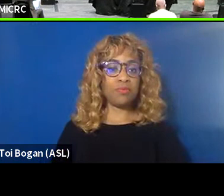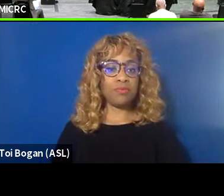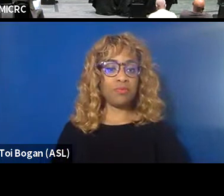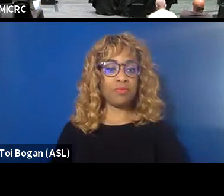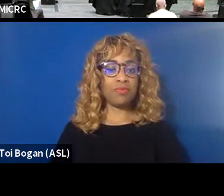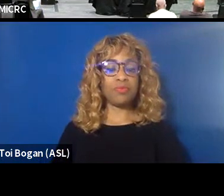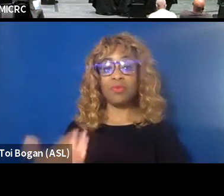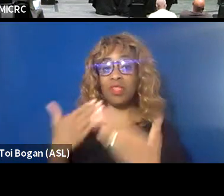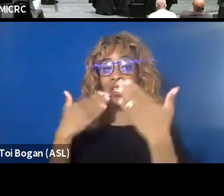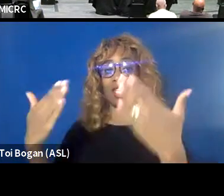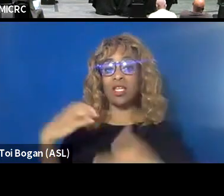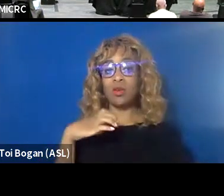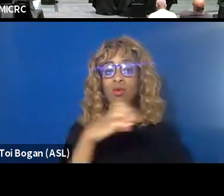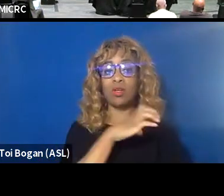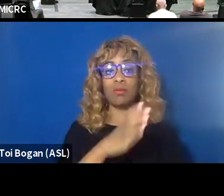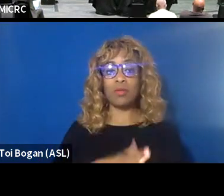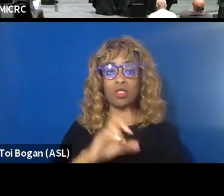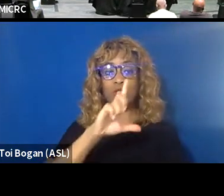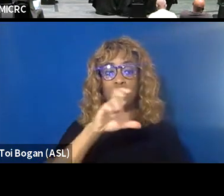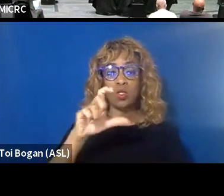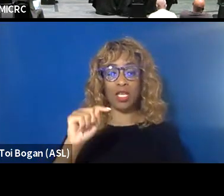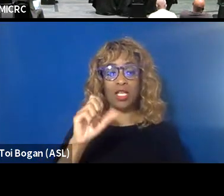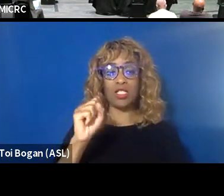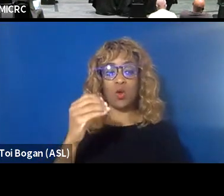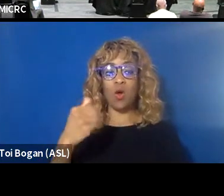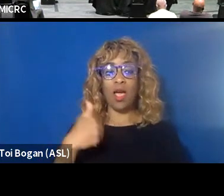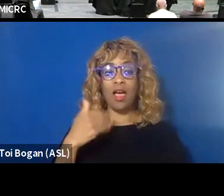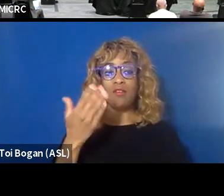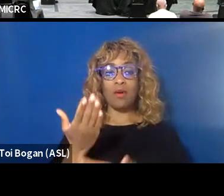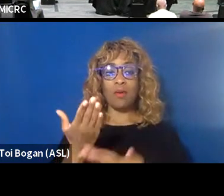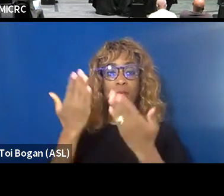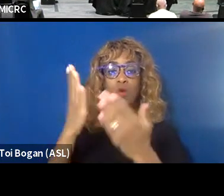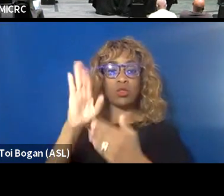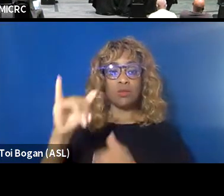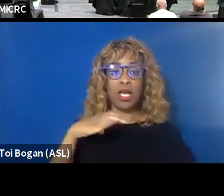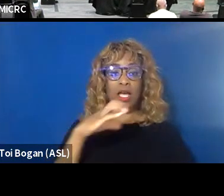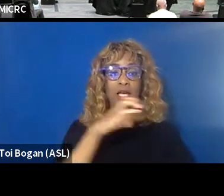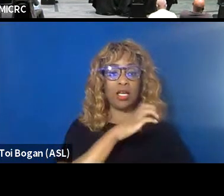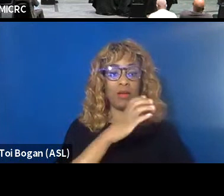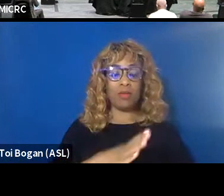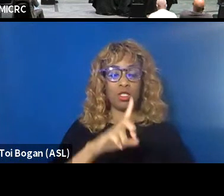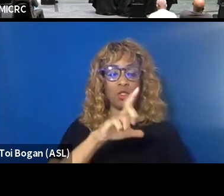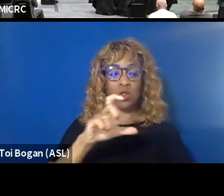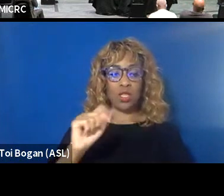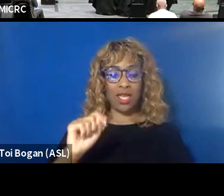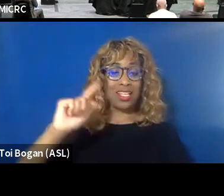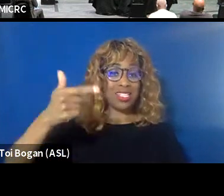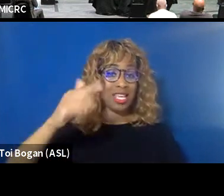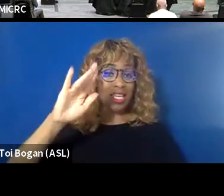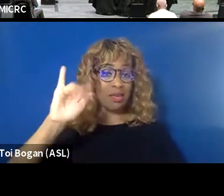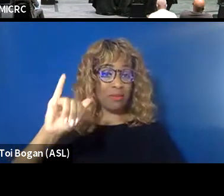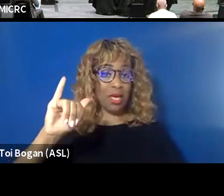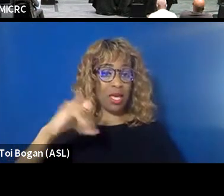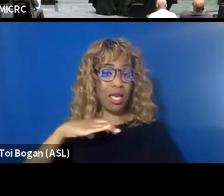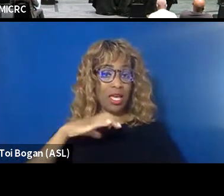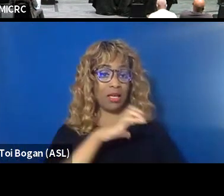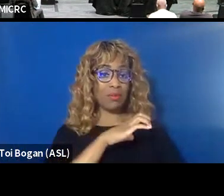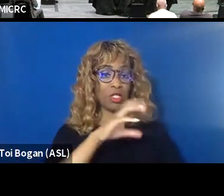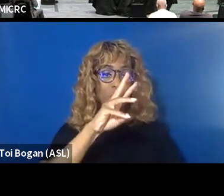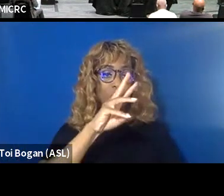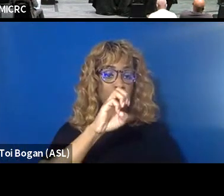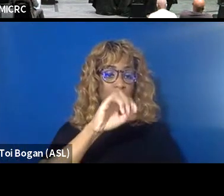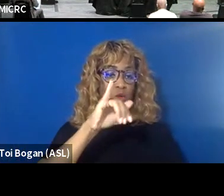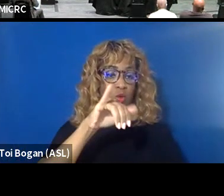Thank you, Commissioner Lett. So we have a motion made by Commissioner Lett, second made by Commissioner